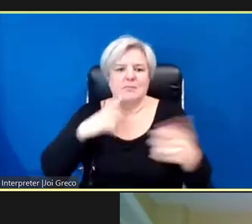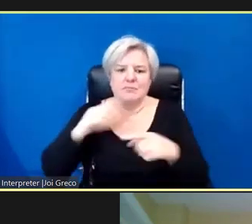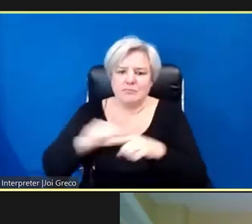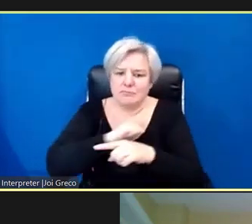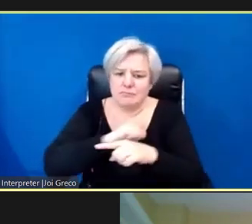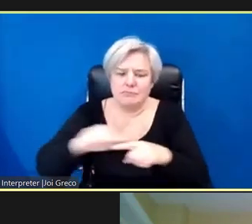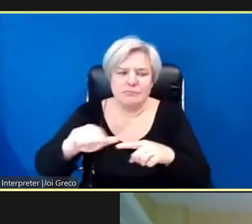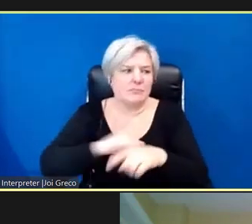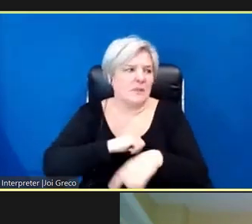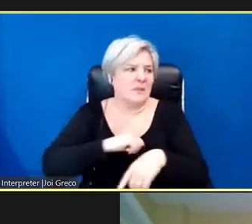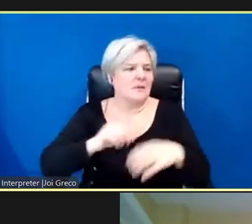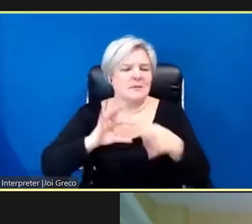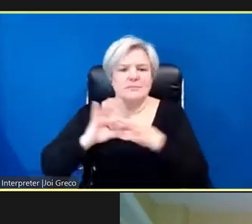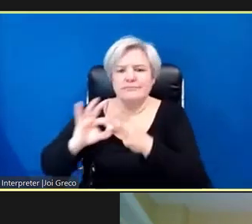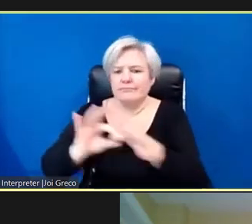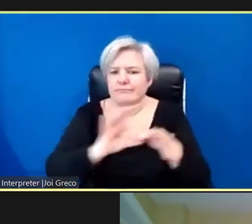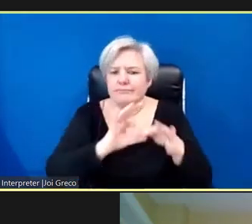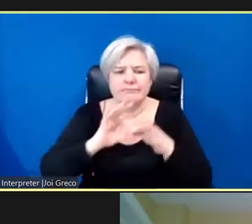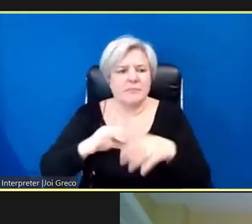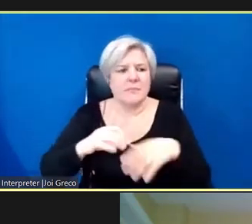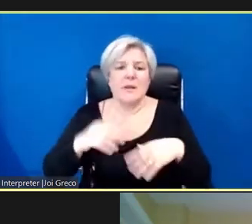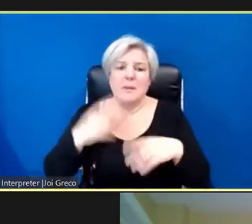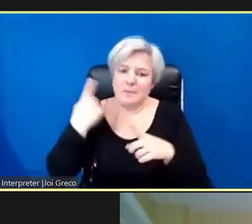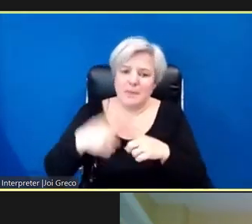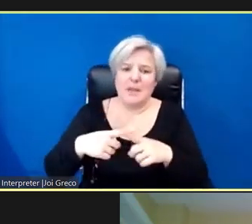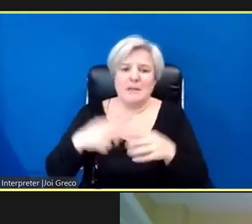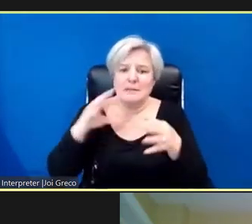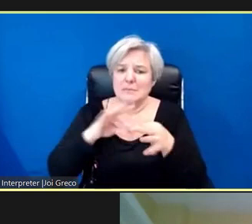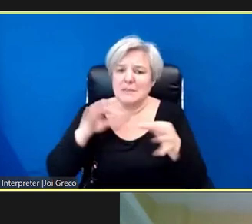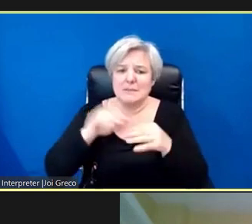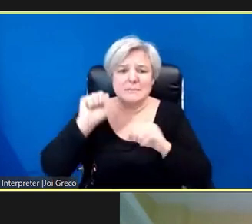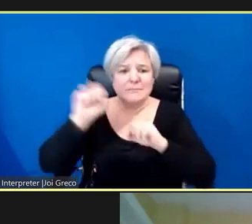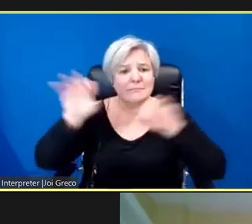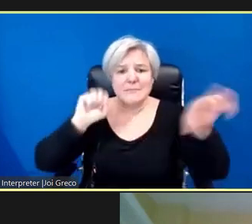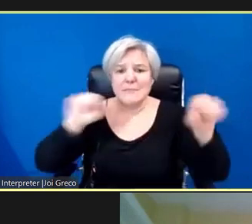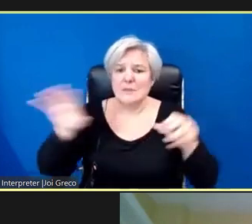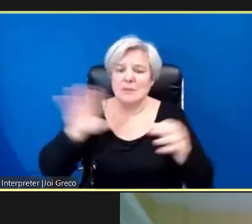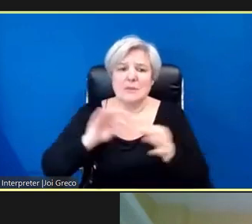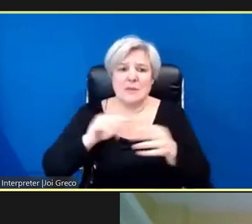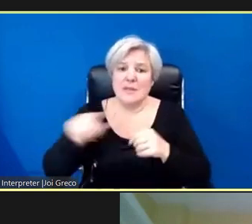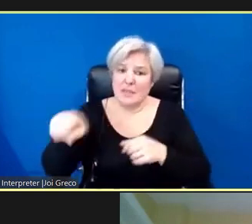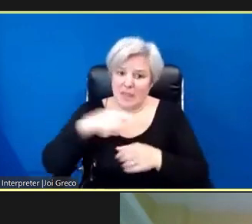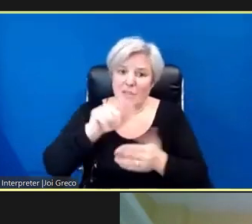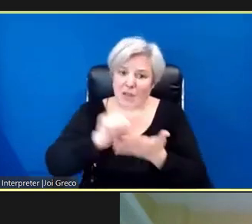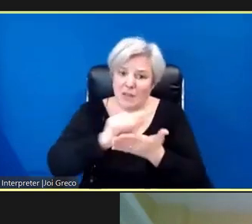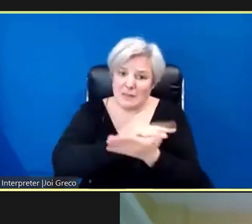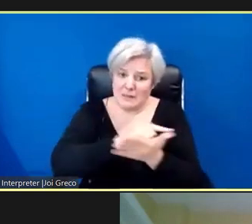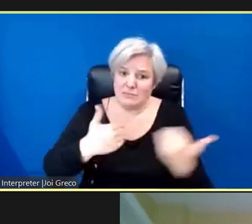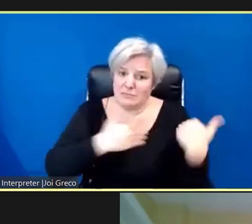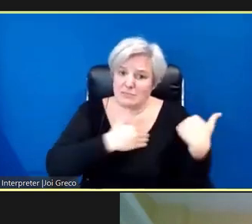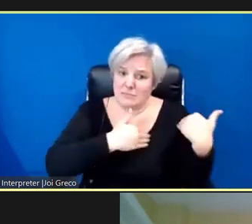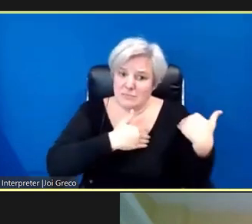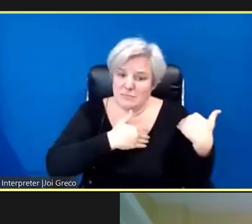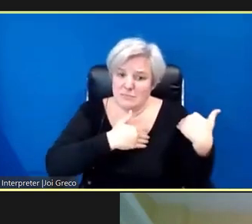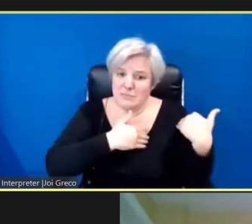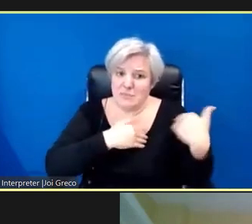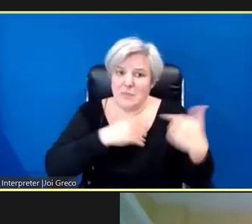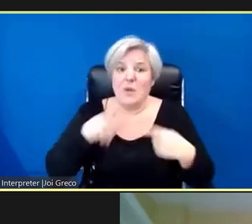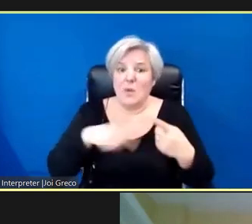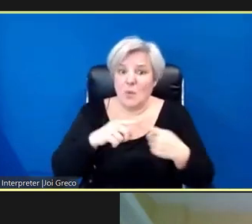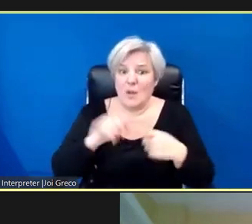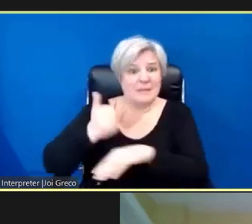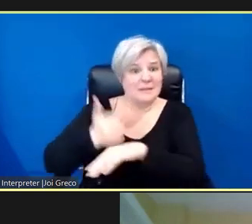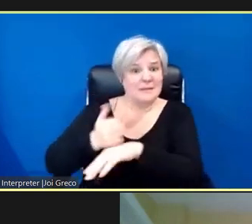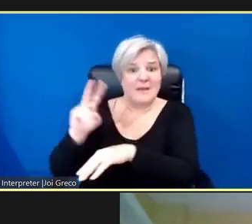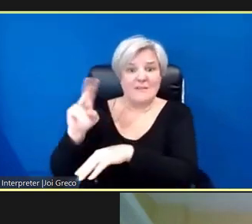practices, as well as to continue to send the message to the birthing hospital that they're still legally responsible even when they have a vendor in place.